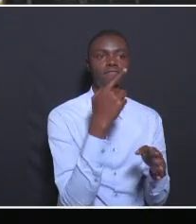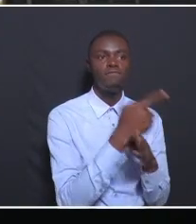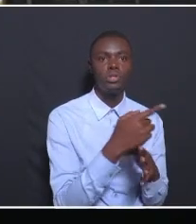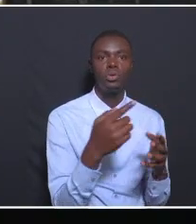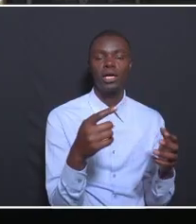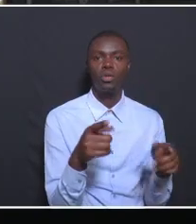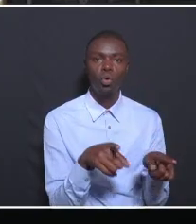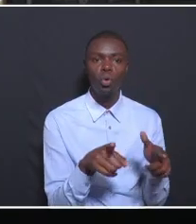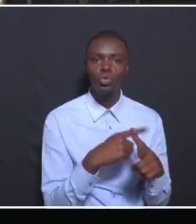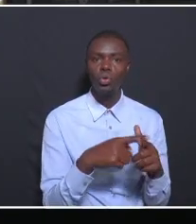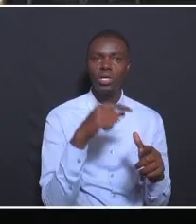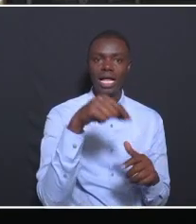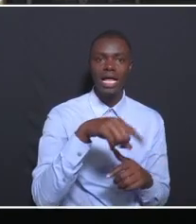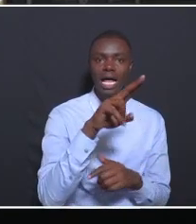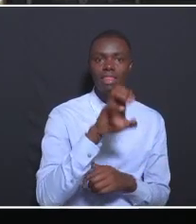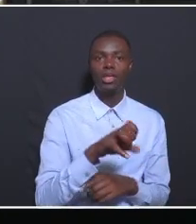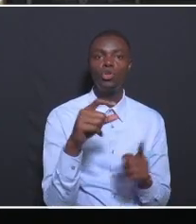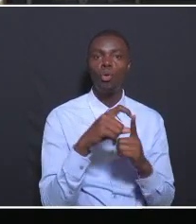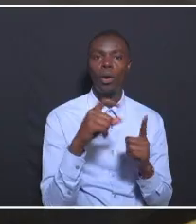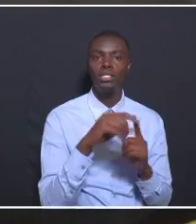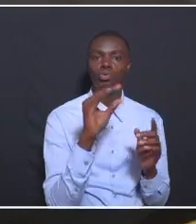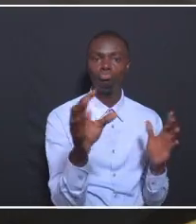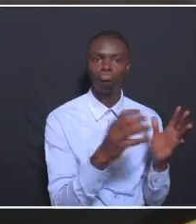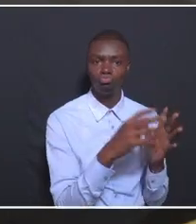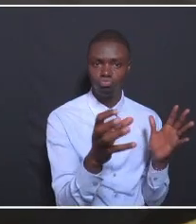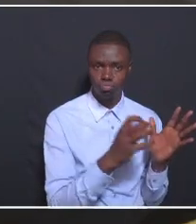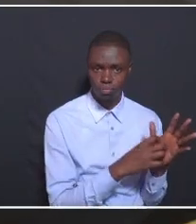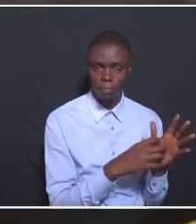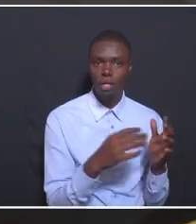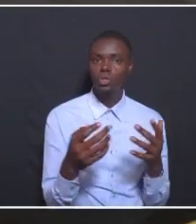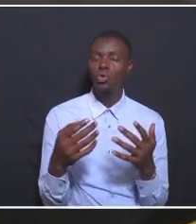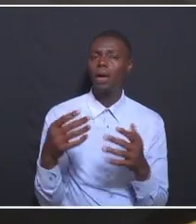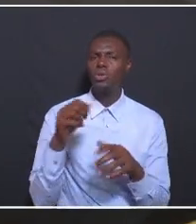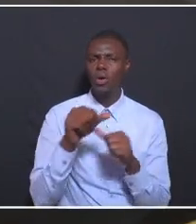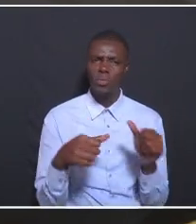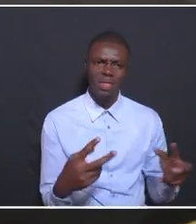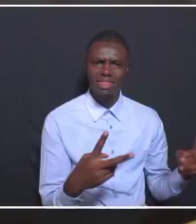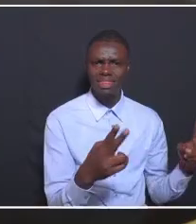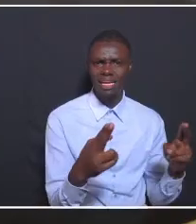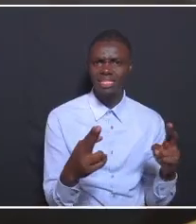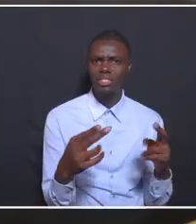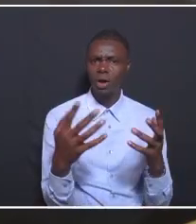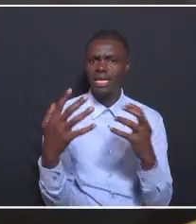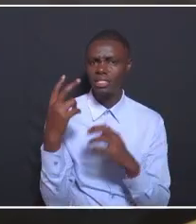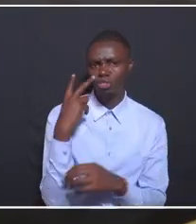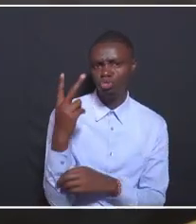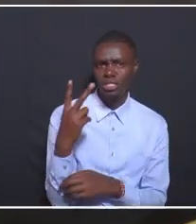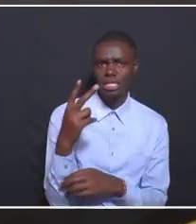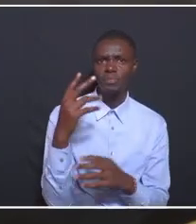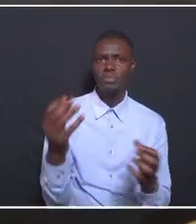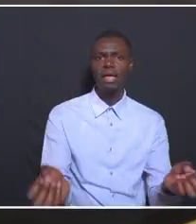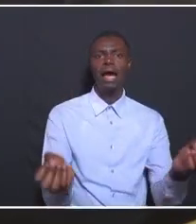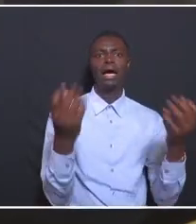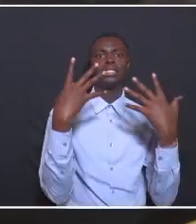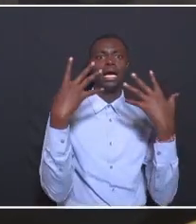keywords to look out for. So whenever I'm now going into the cutting, I'm thinking about, okay, I need to see a tear gas